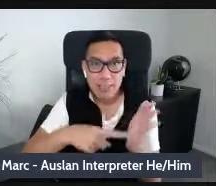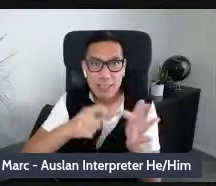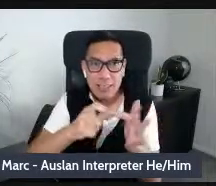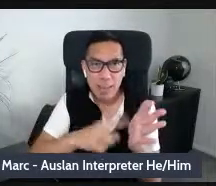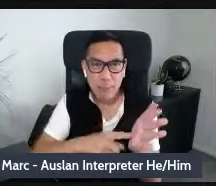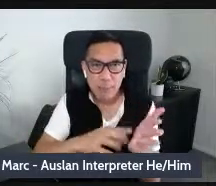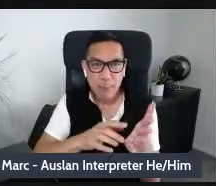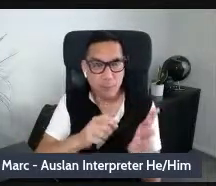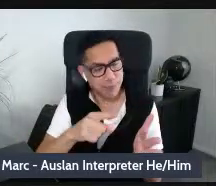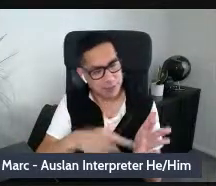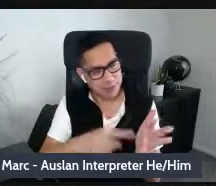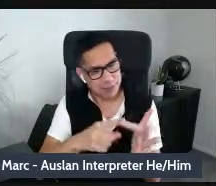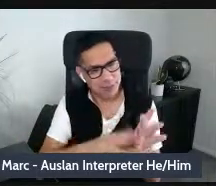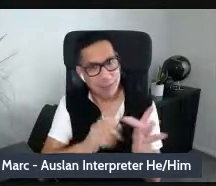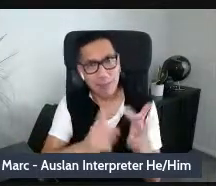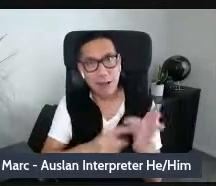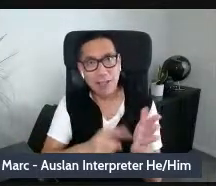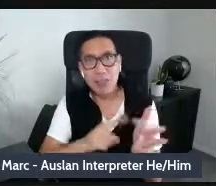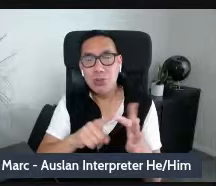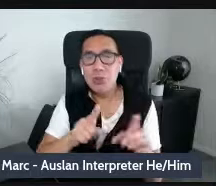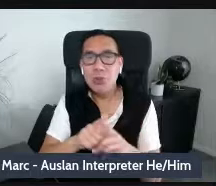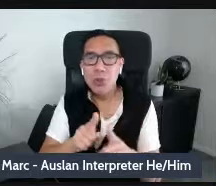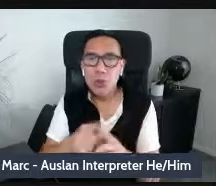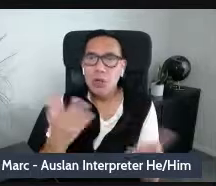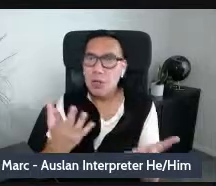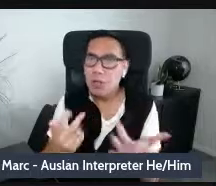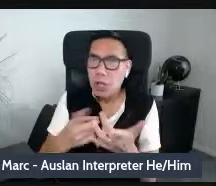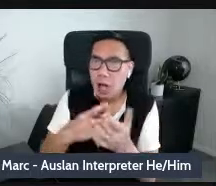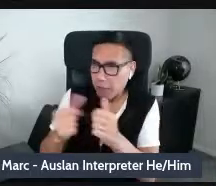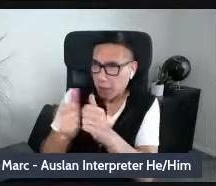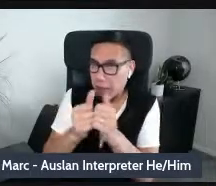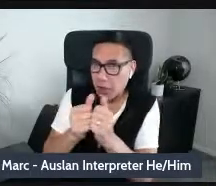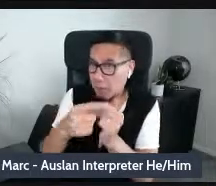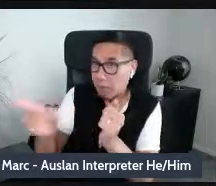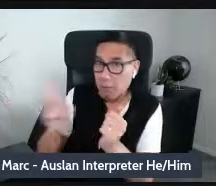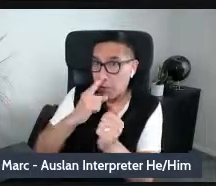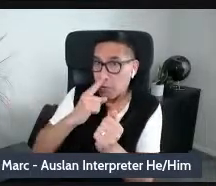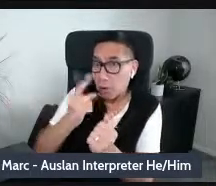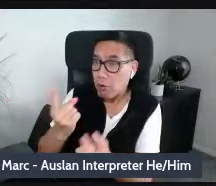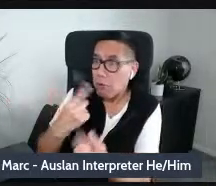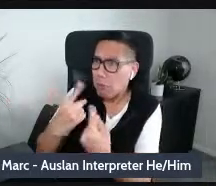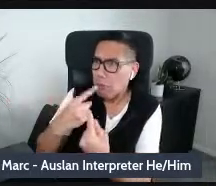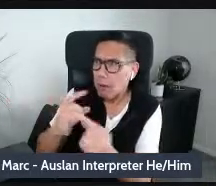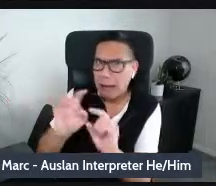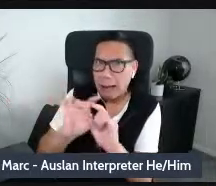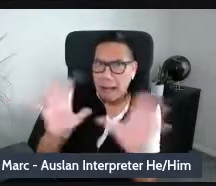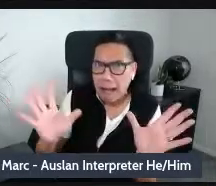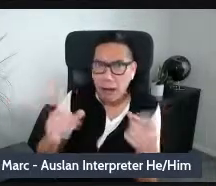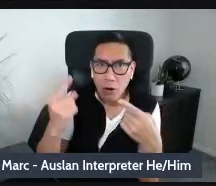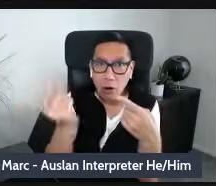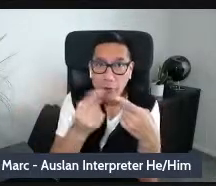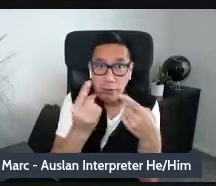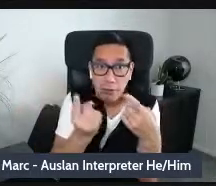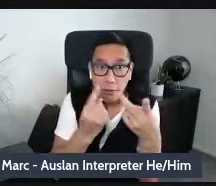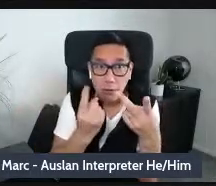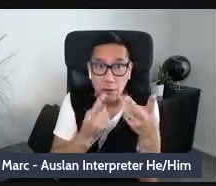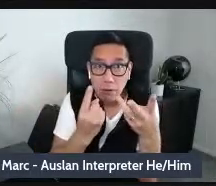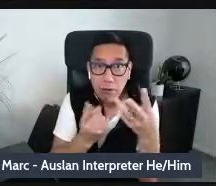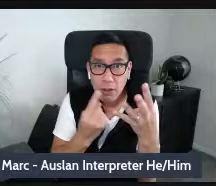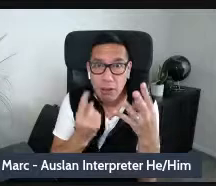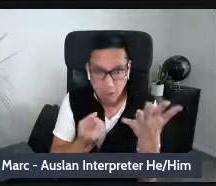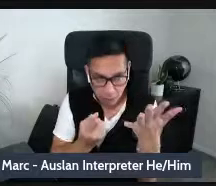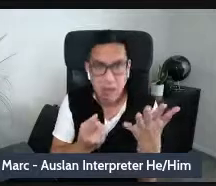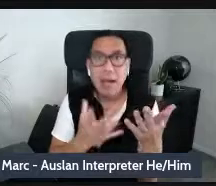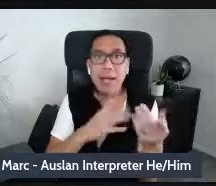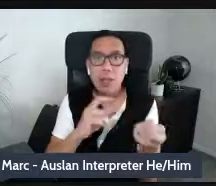our stroke survivor co-design partners really made clear to us was that all of these things need to be able to be tailored to meet